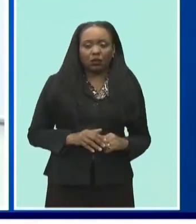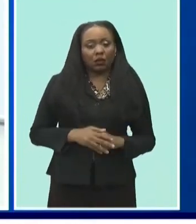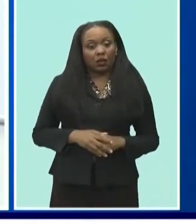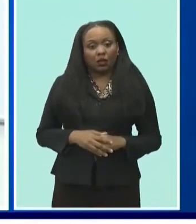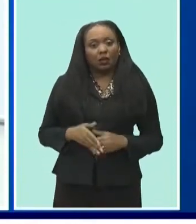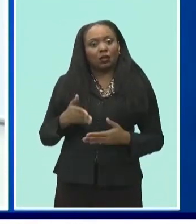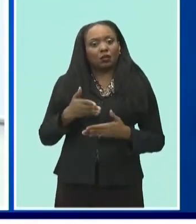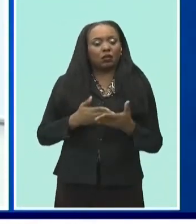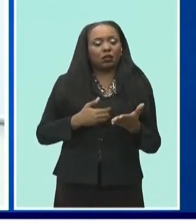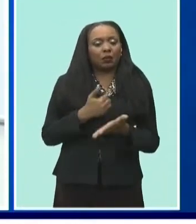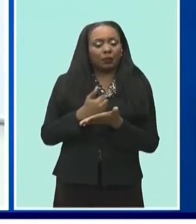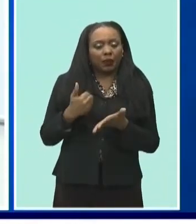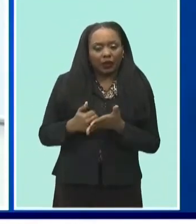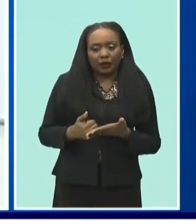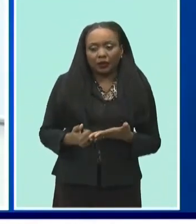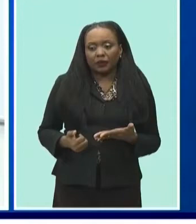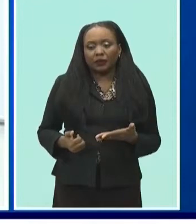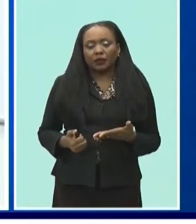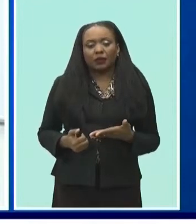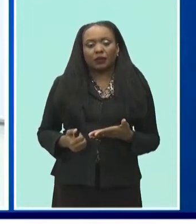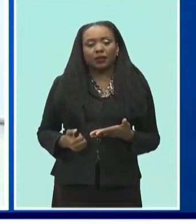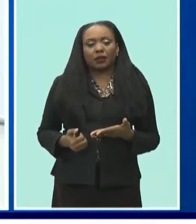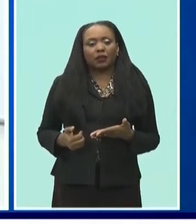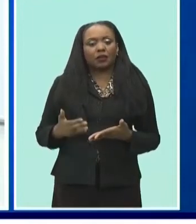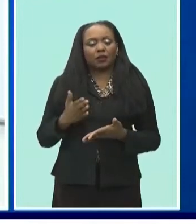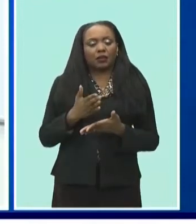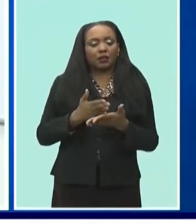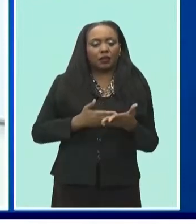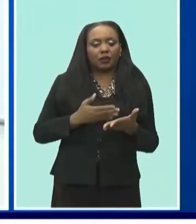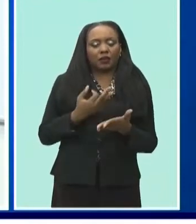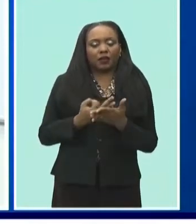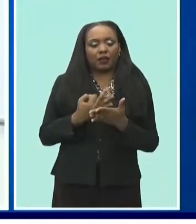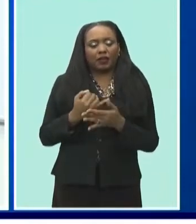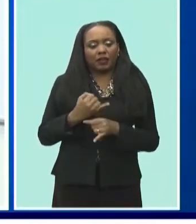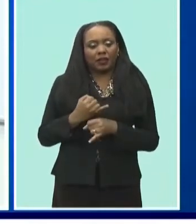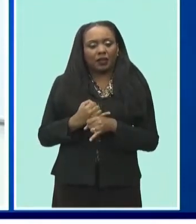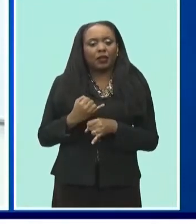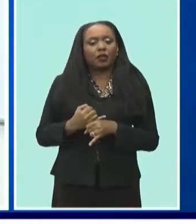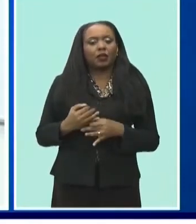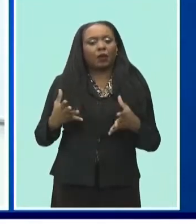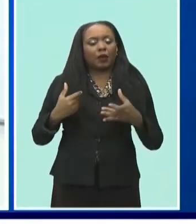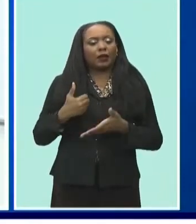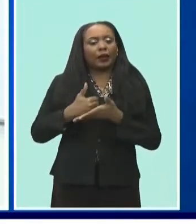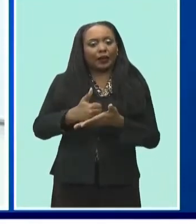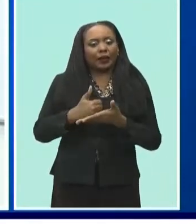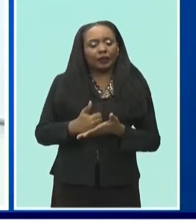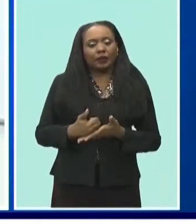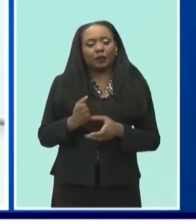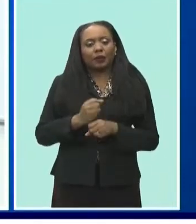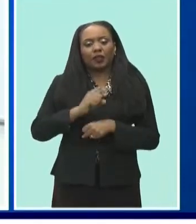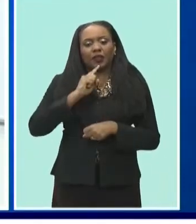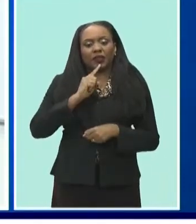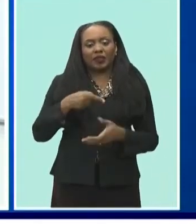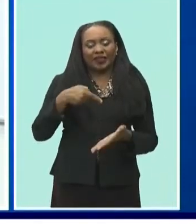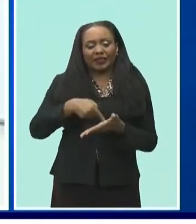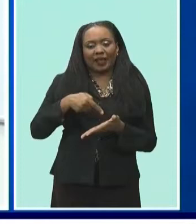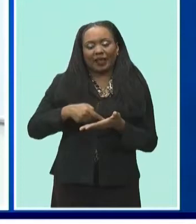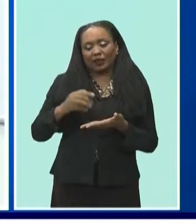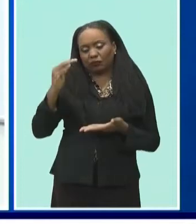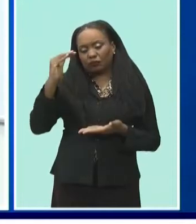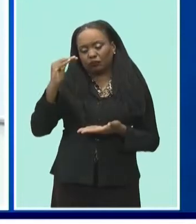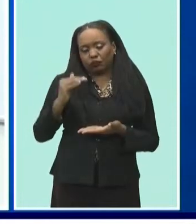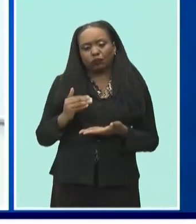some financial lending institutions would have come on board to be able to restructure debt, to be able to lend some support